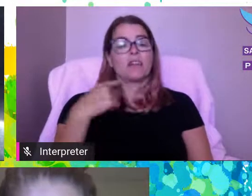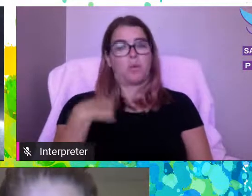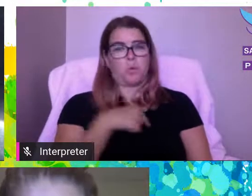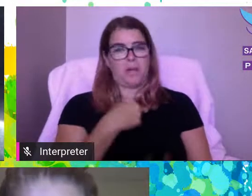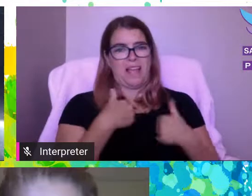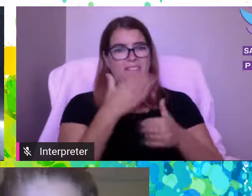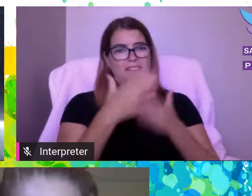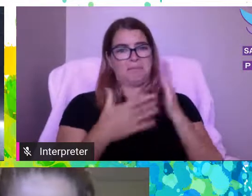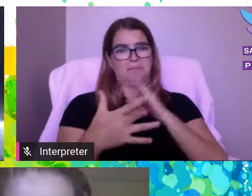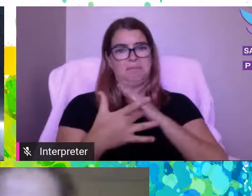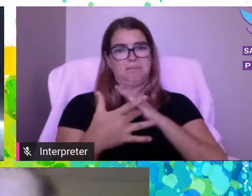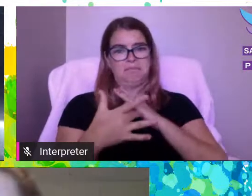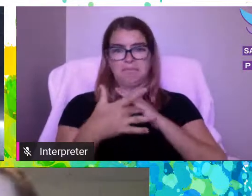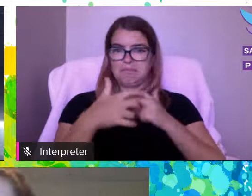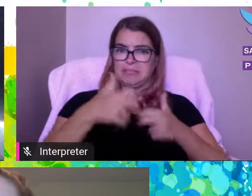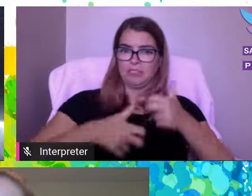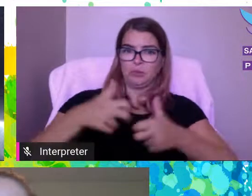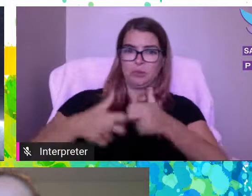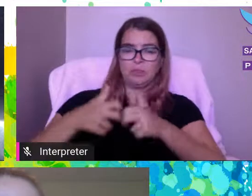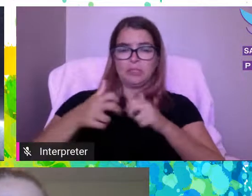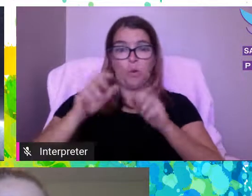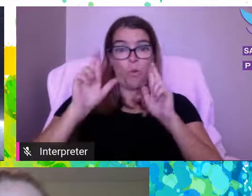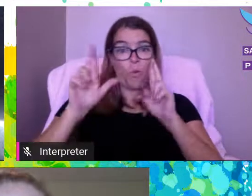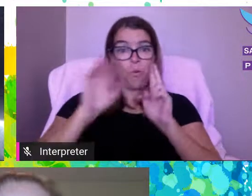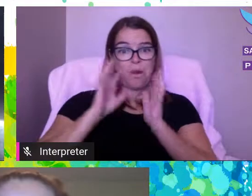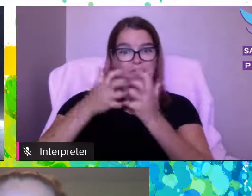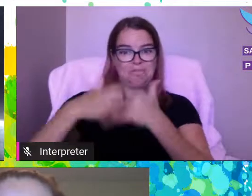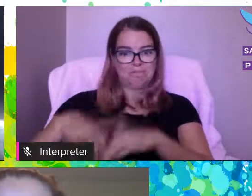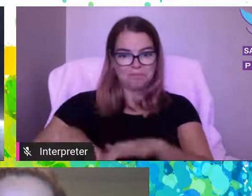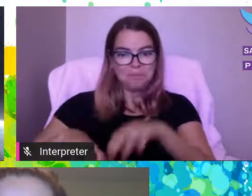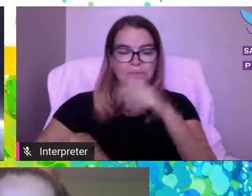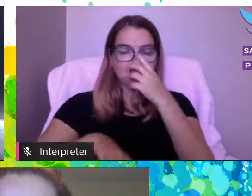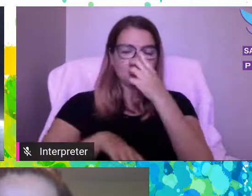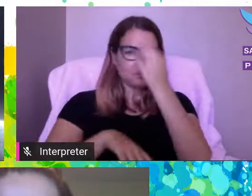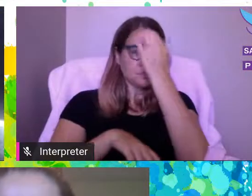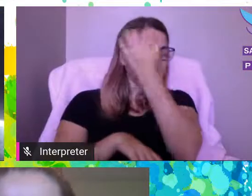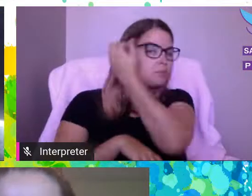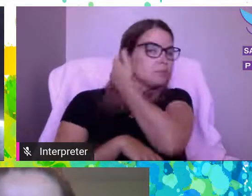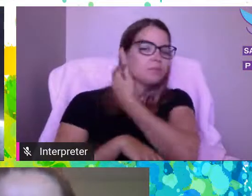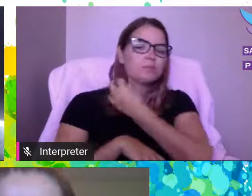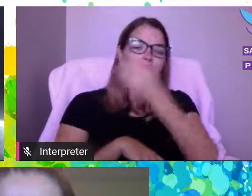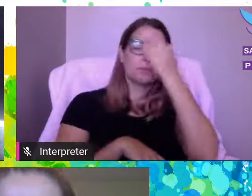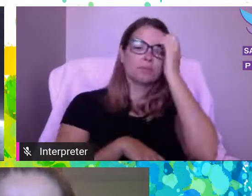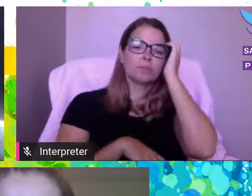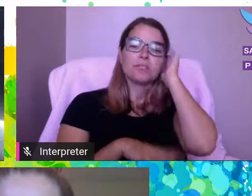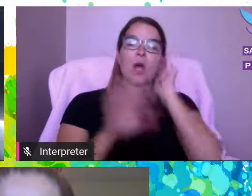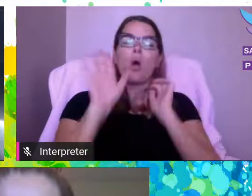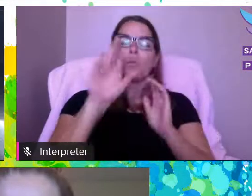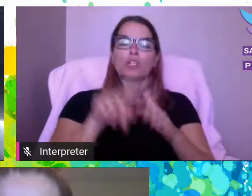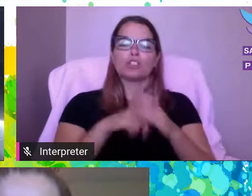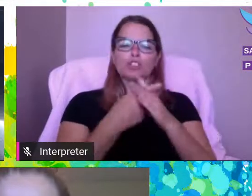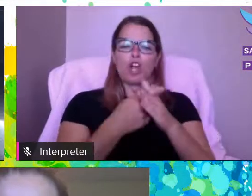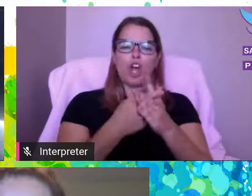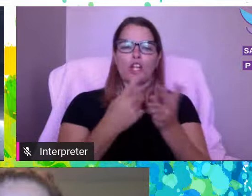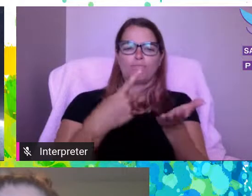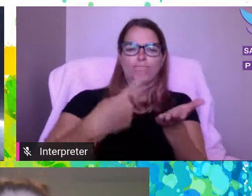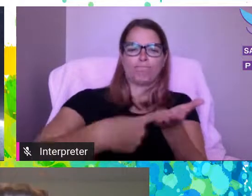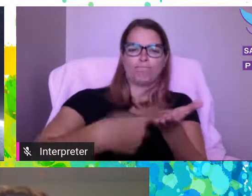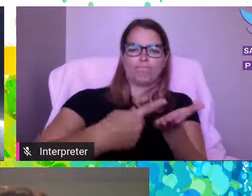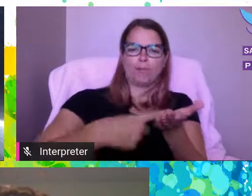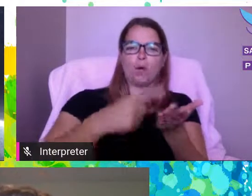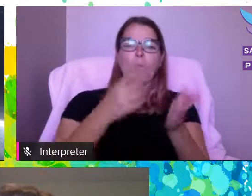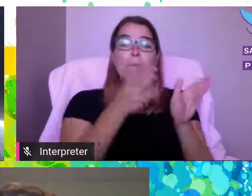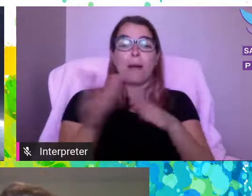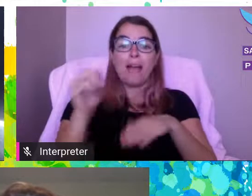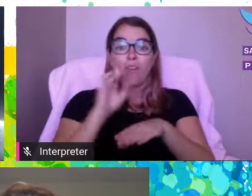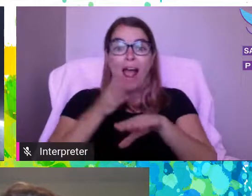this sorted out. So I'm going to jump a little bit on what we were going to talk about after the program, but I just